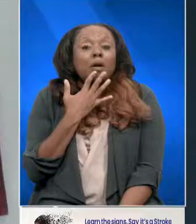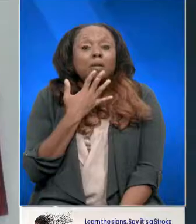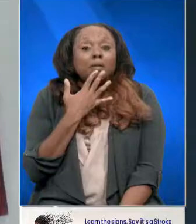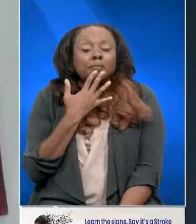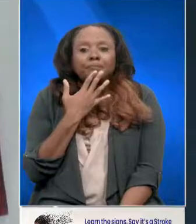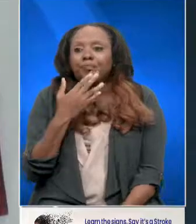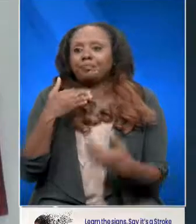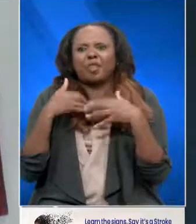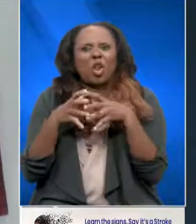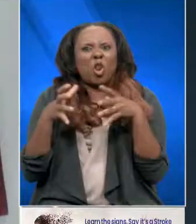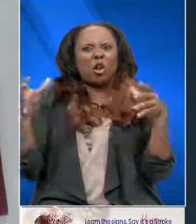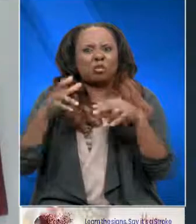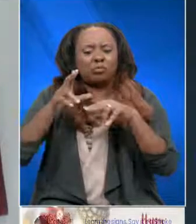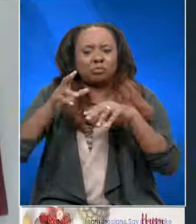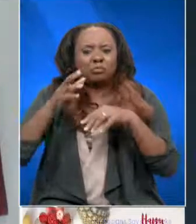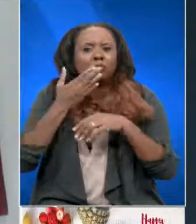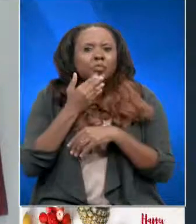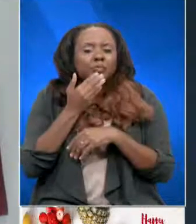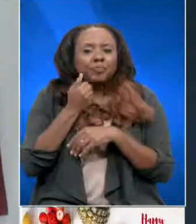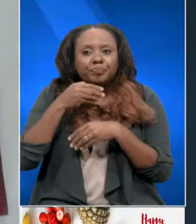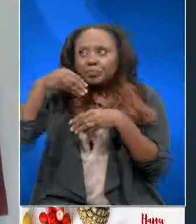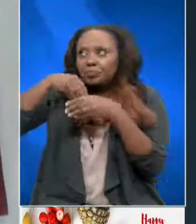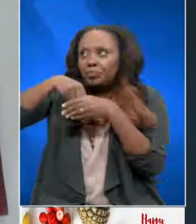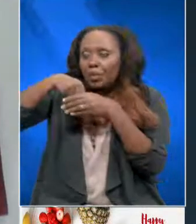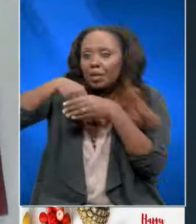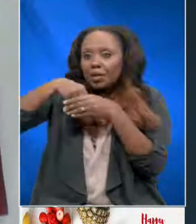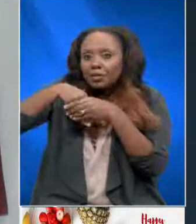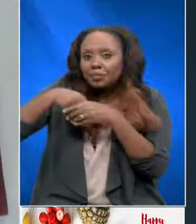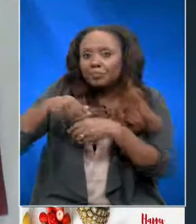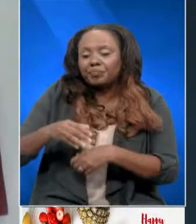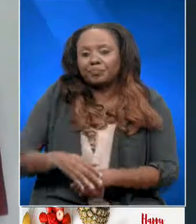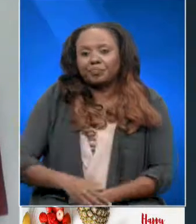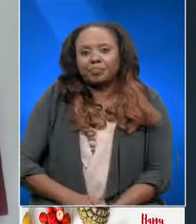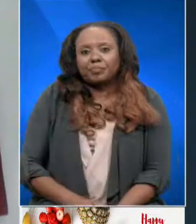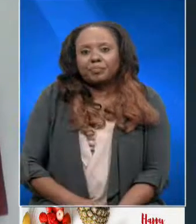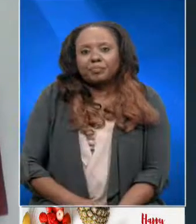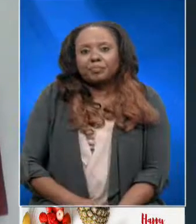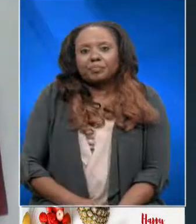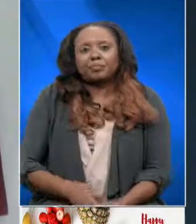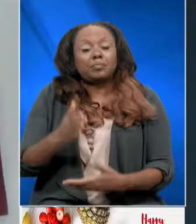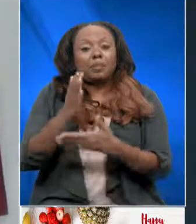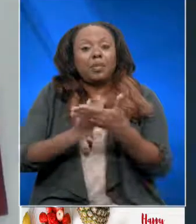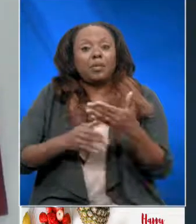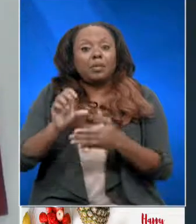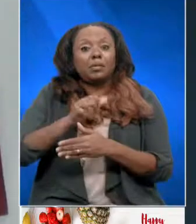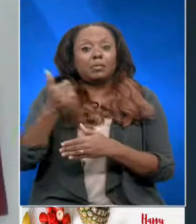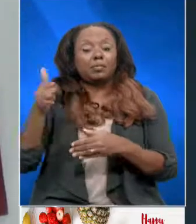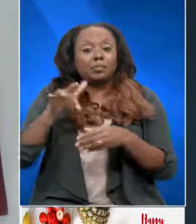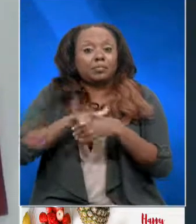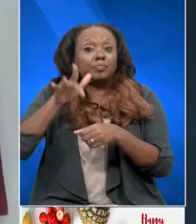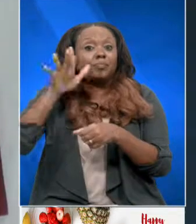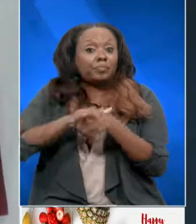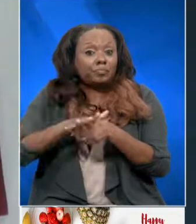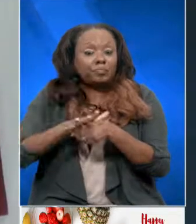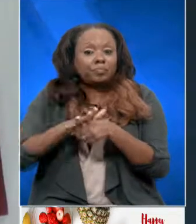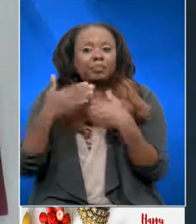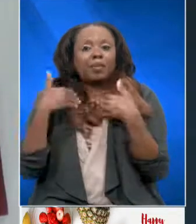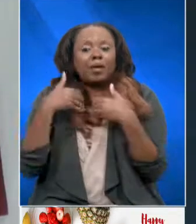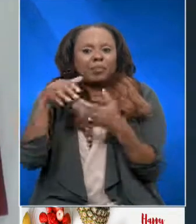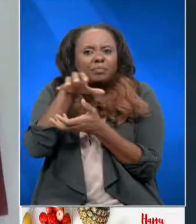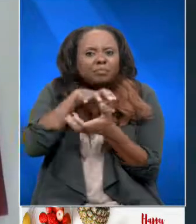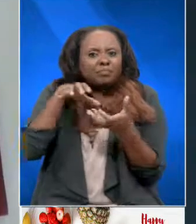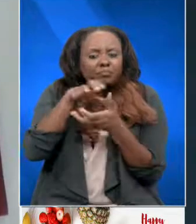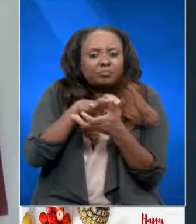sugar in the 2-cup bottle, right? Some other brands now have a mixture